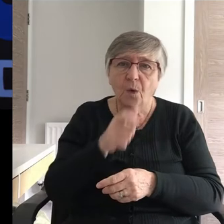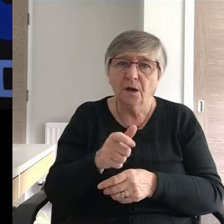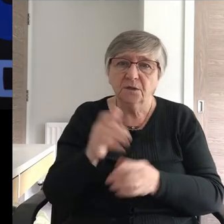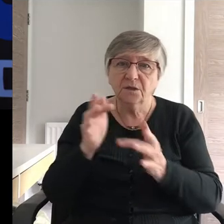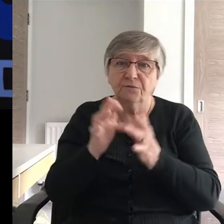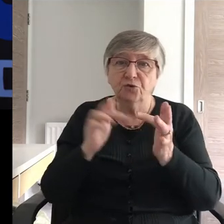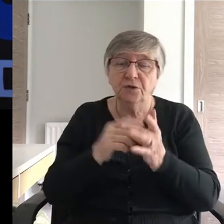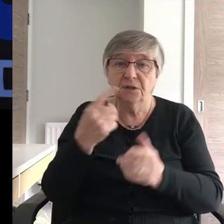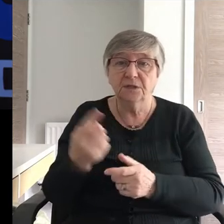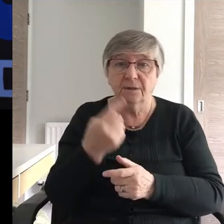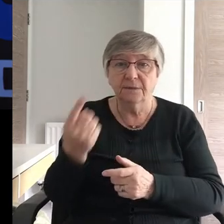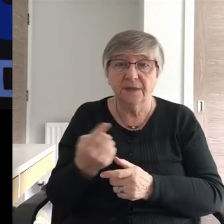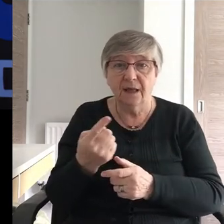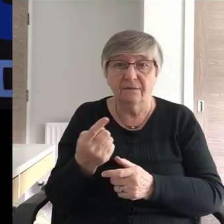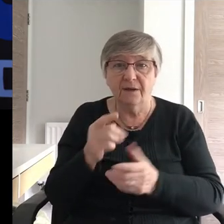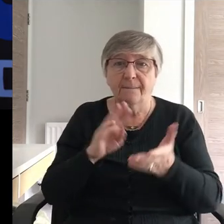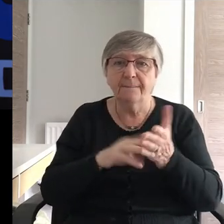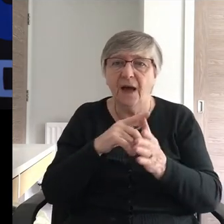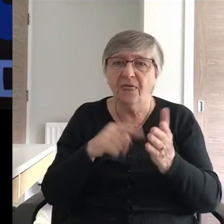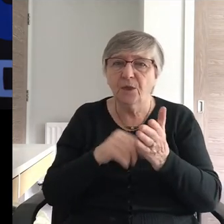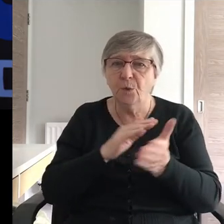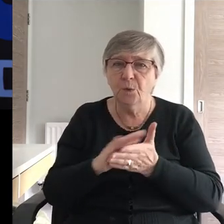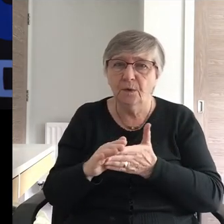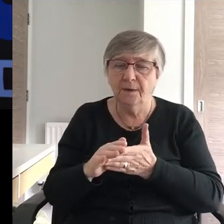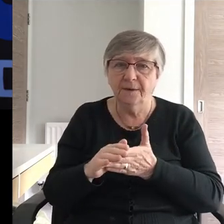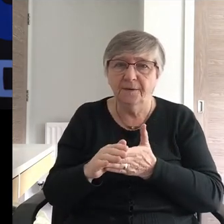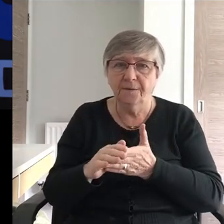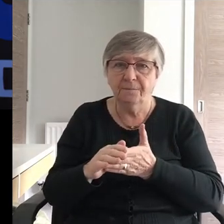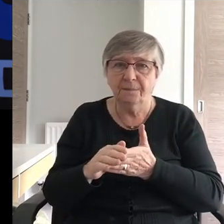himself, Matthew 9:36.